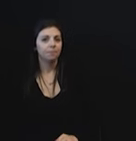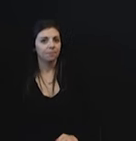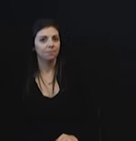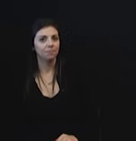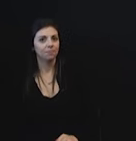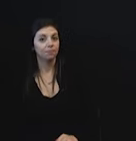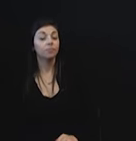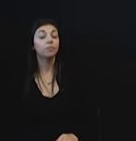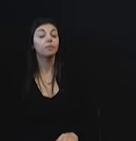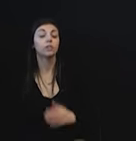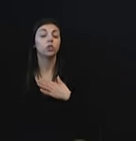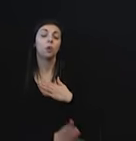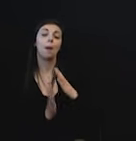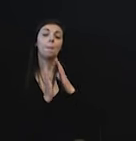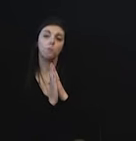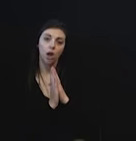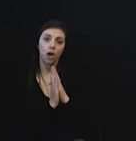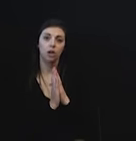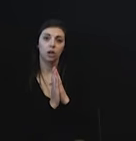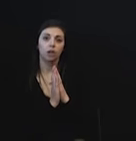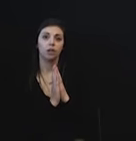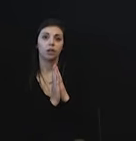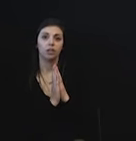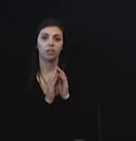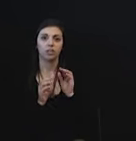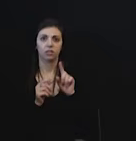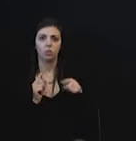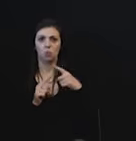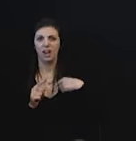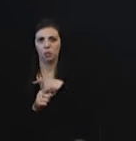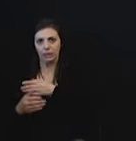So my prayer and hope as we close, and we're going to pray.